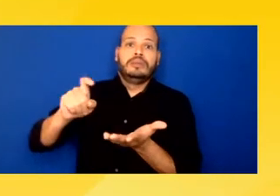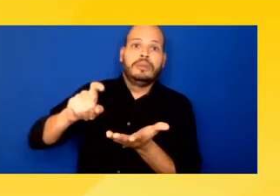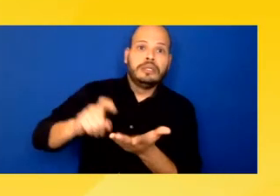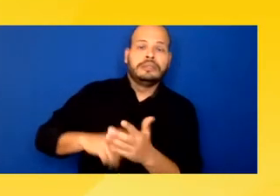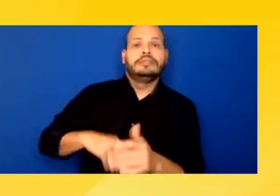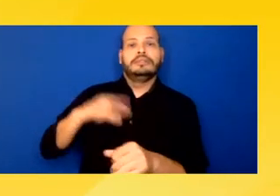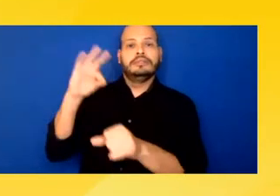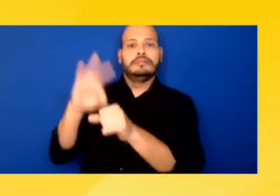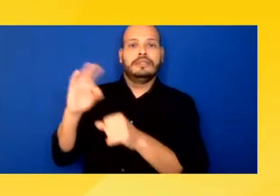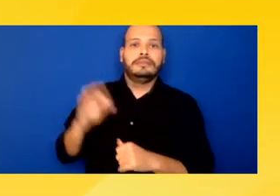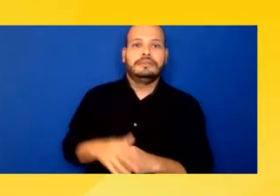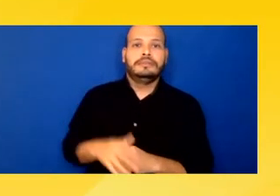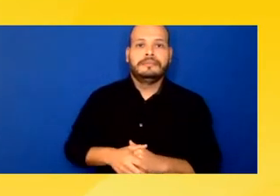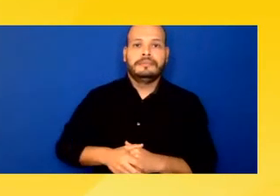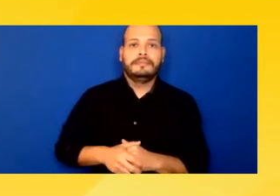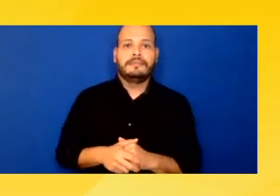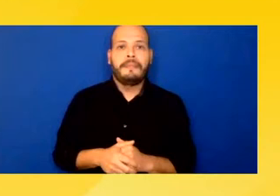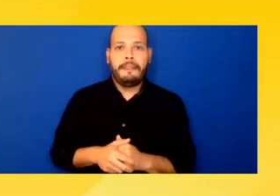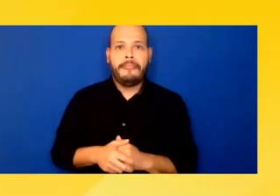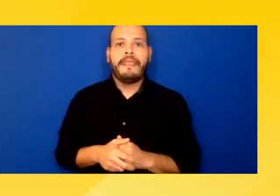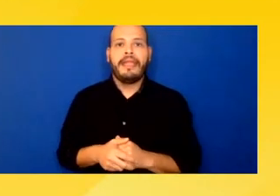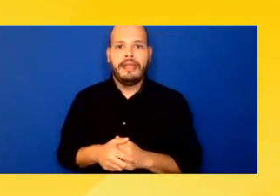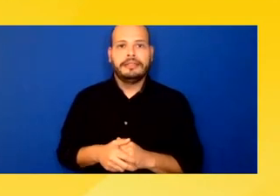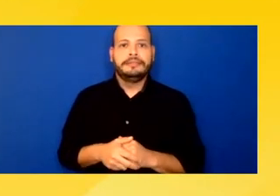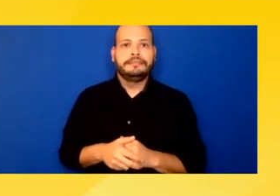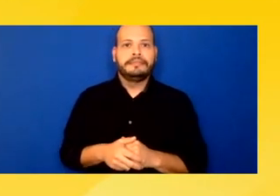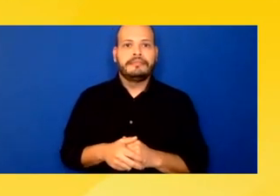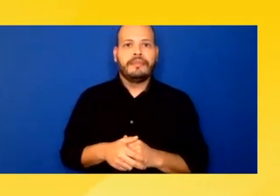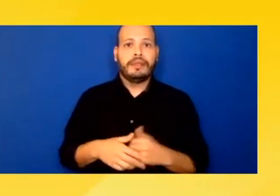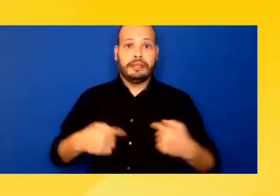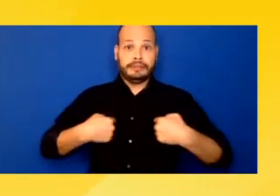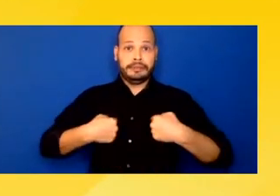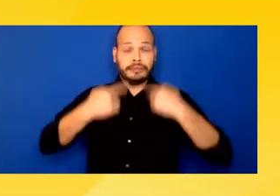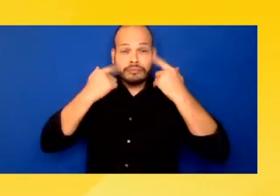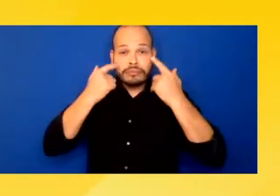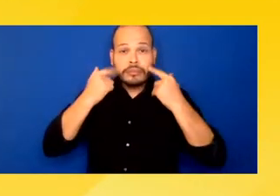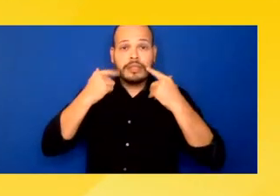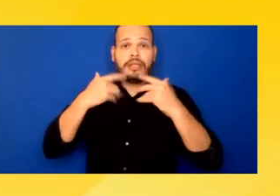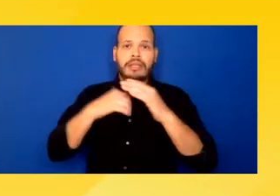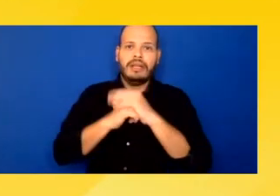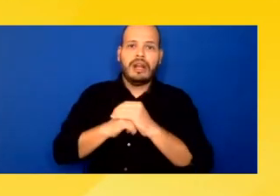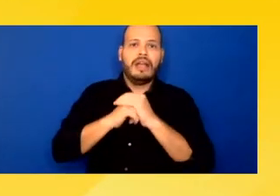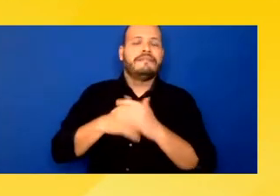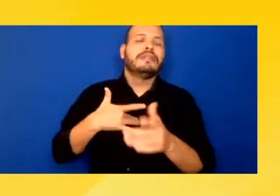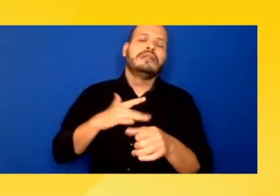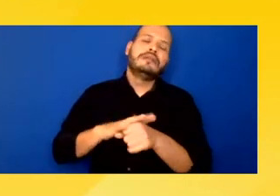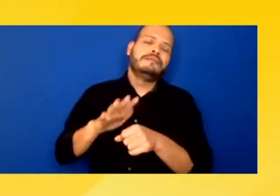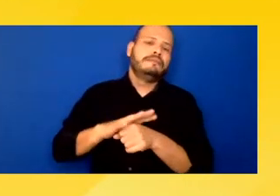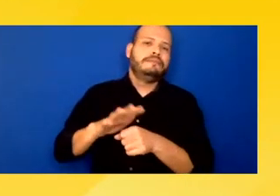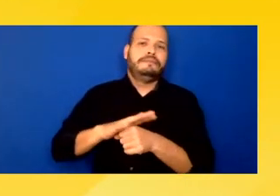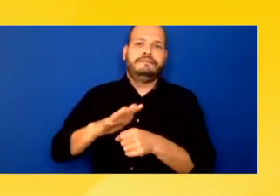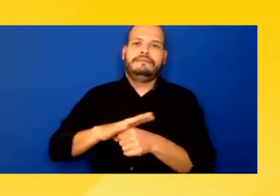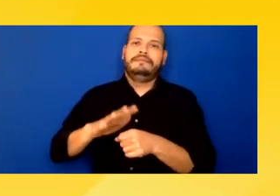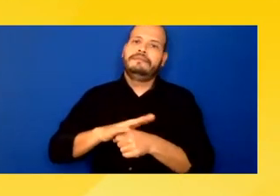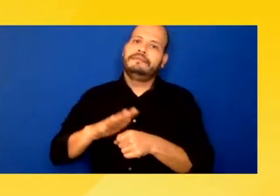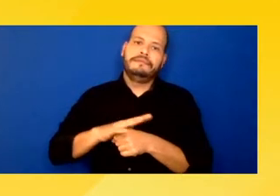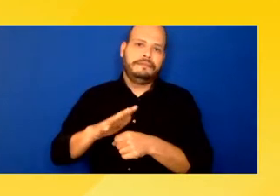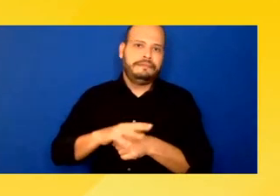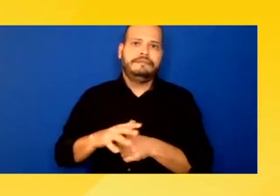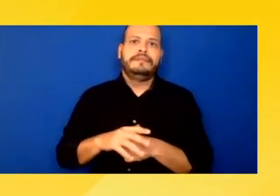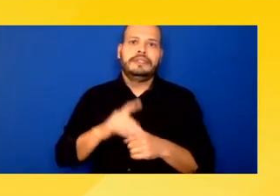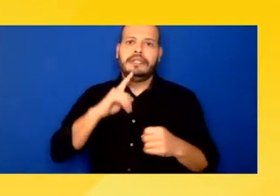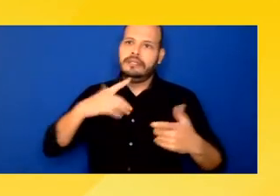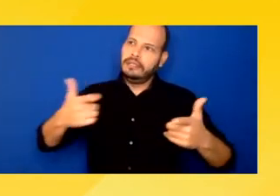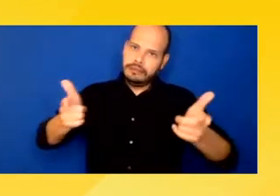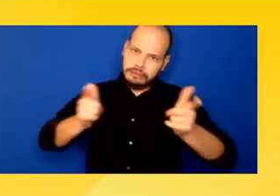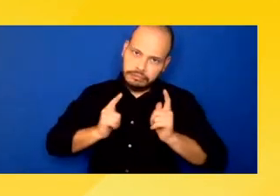time to put some work in that's it's time to put some work in it's time to do like Harriet Tubman said I prayed enough enslaver it's time to